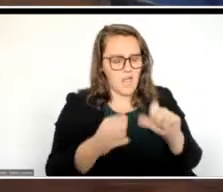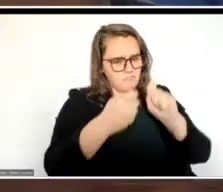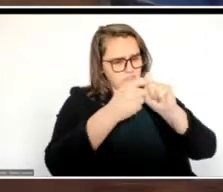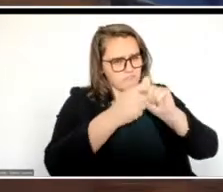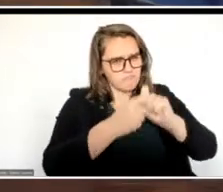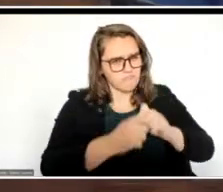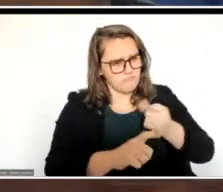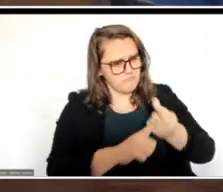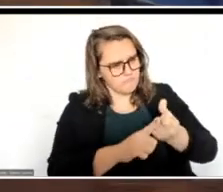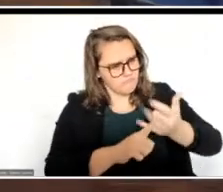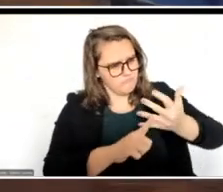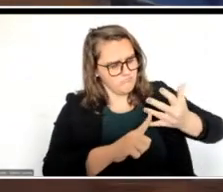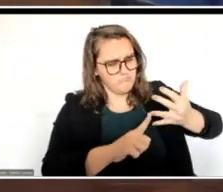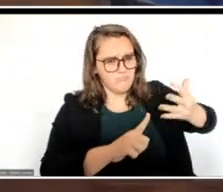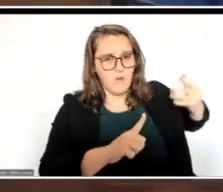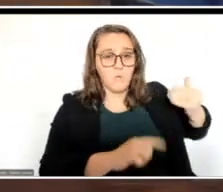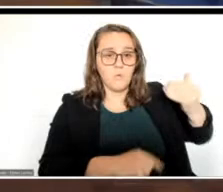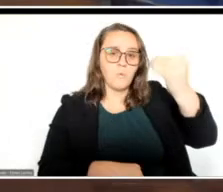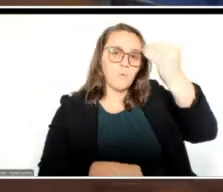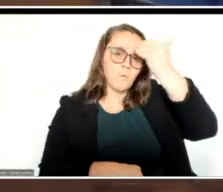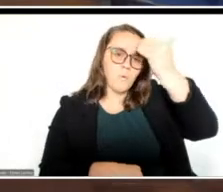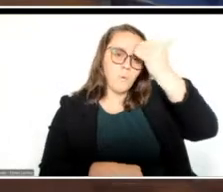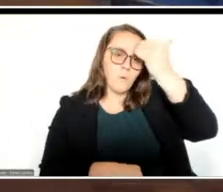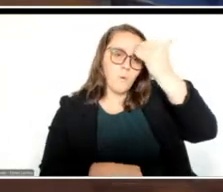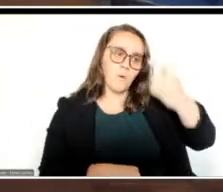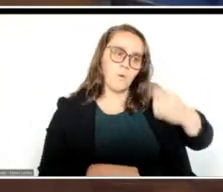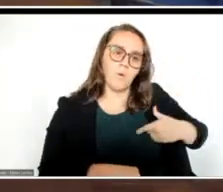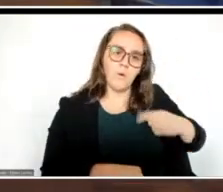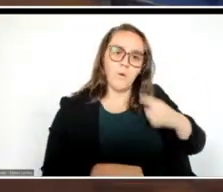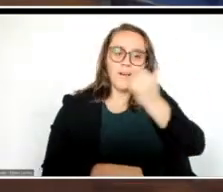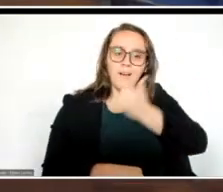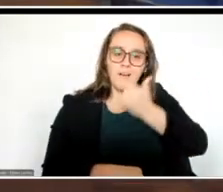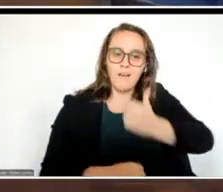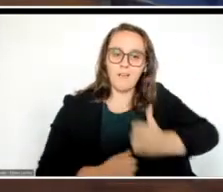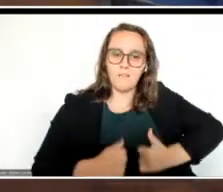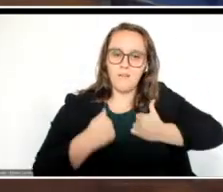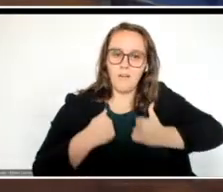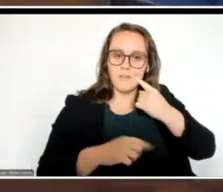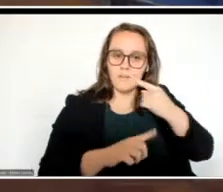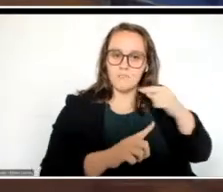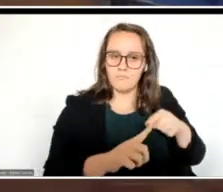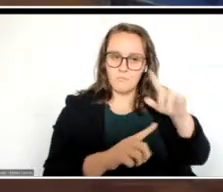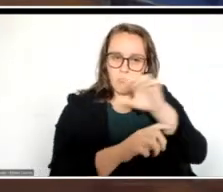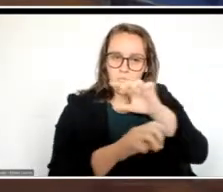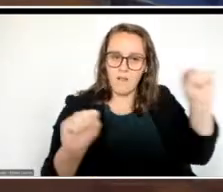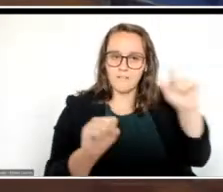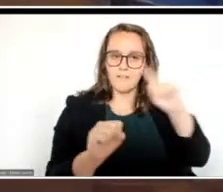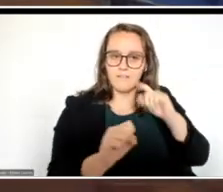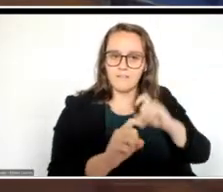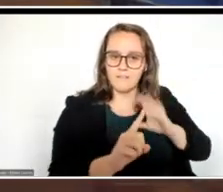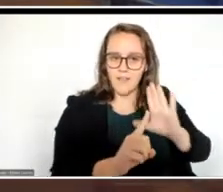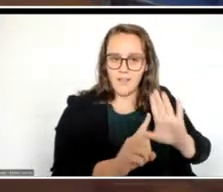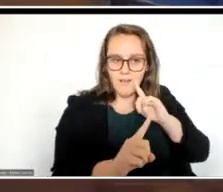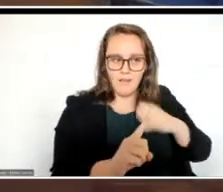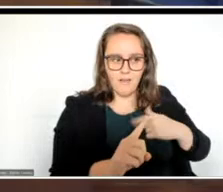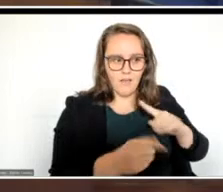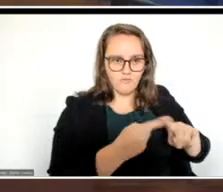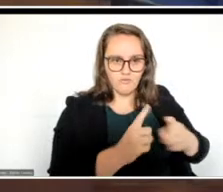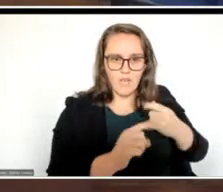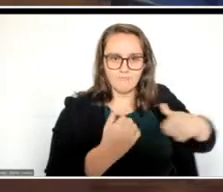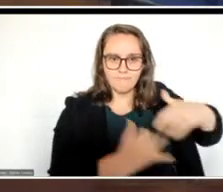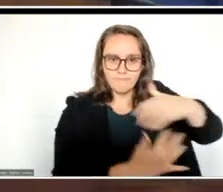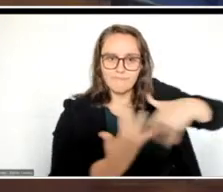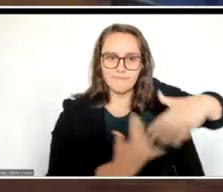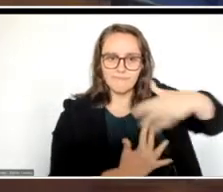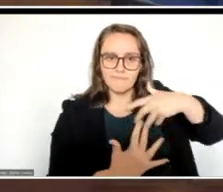a president's inner circle. And I want to be clear, not all these witnesses were thrilled to talk to us.